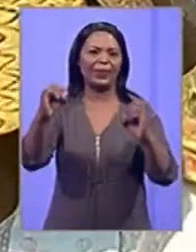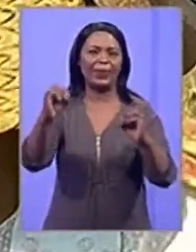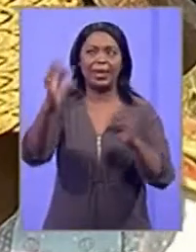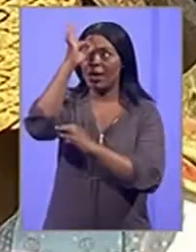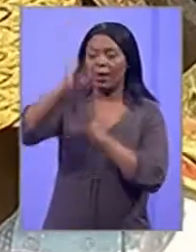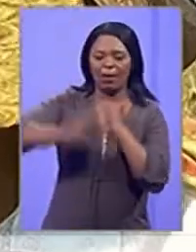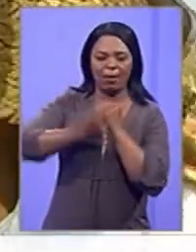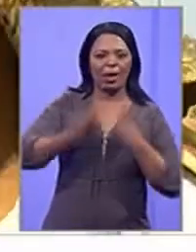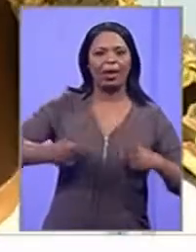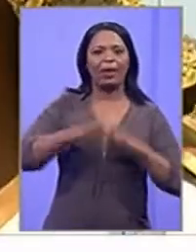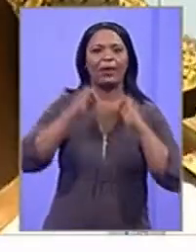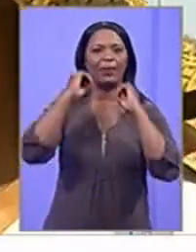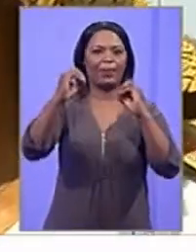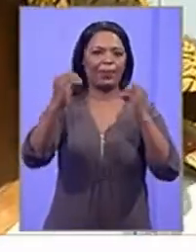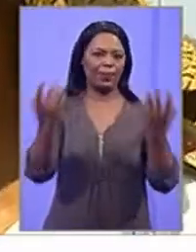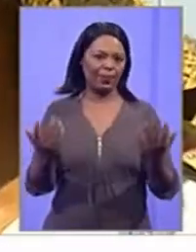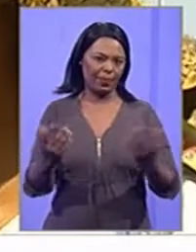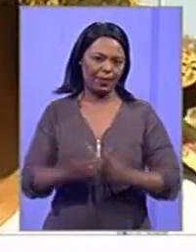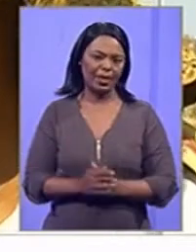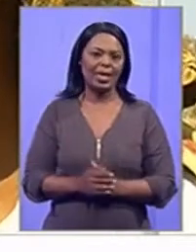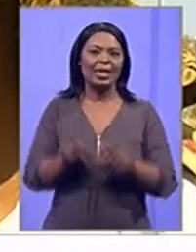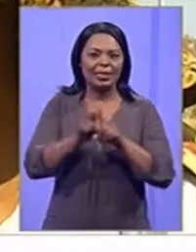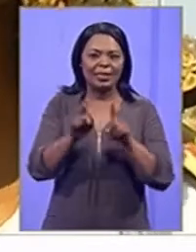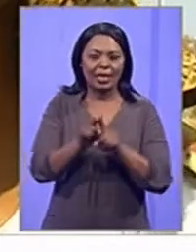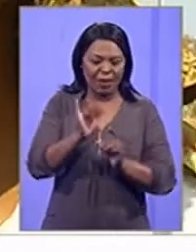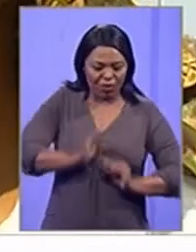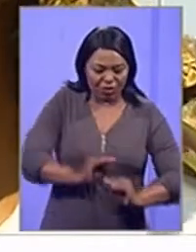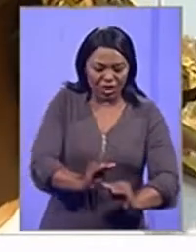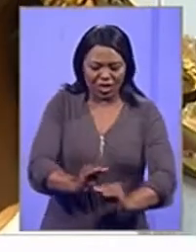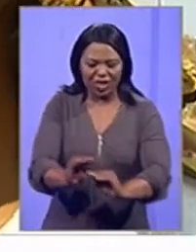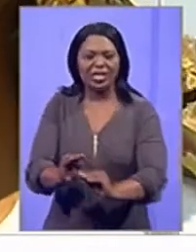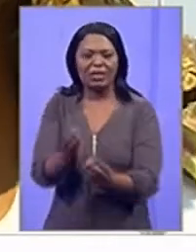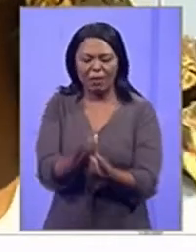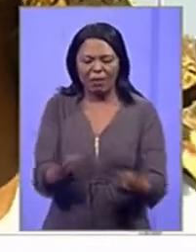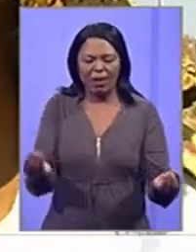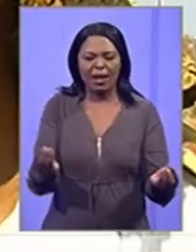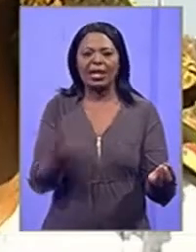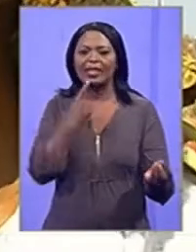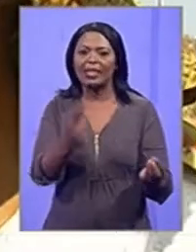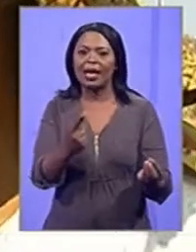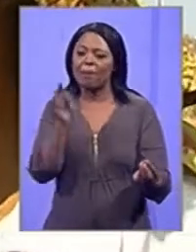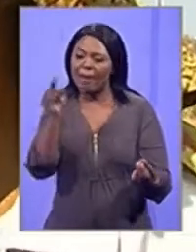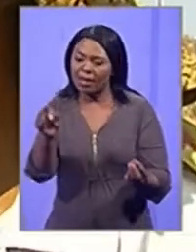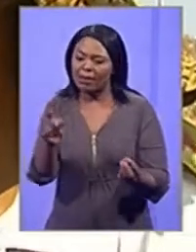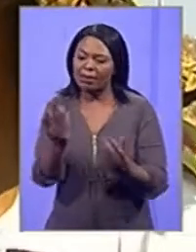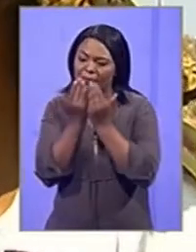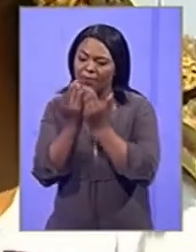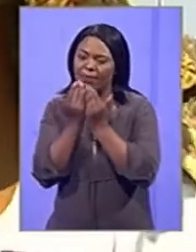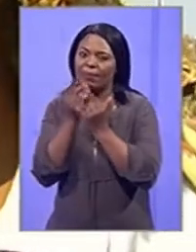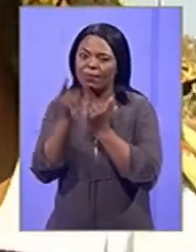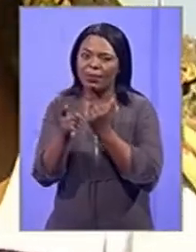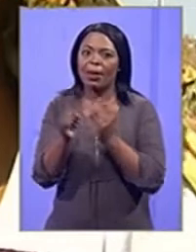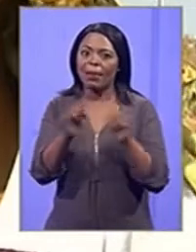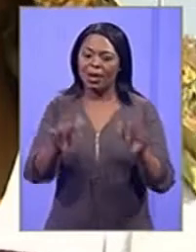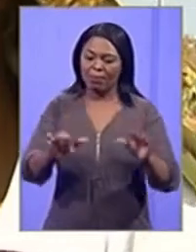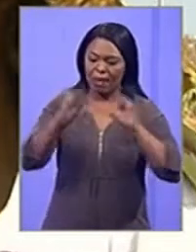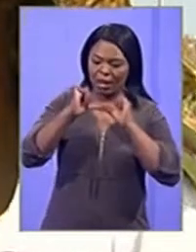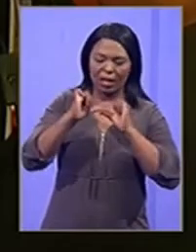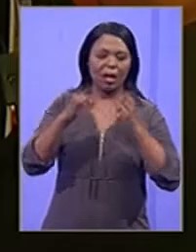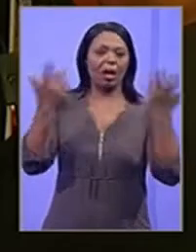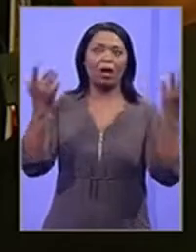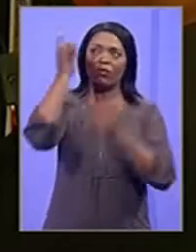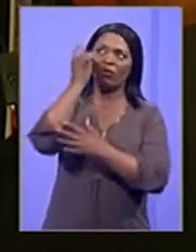according to batswadi ka gae bana le go ba rutile go pala ba file homework go ba ngwaletše gore ba le ba ba ruta ka moswane ge ba boa bana ba le